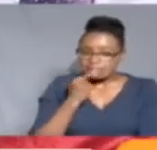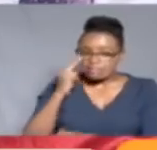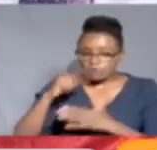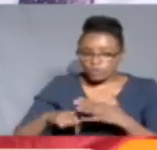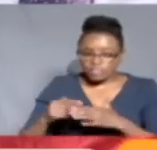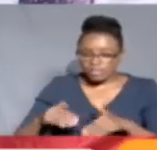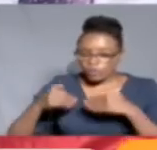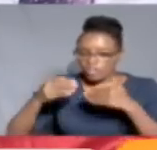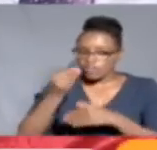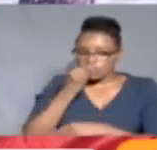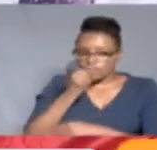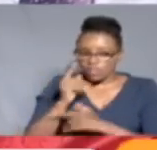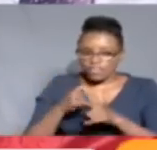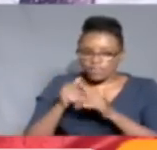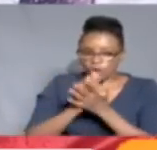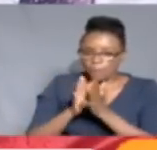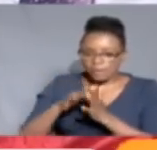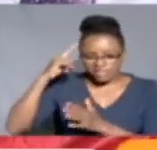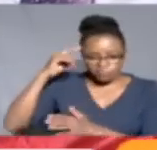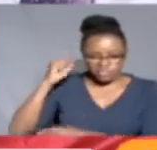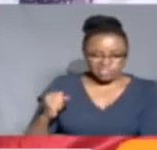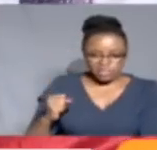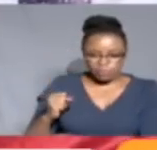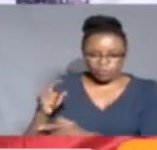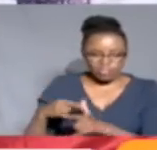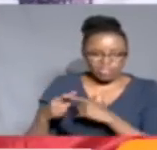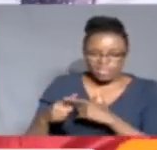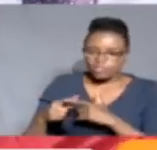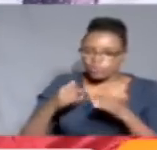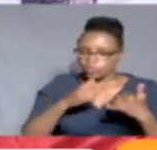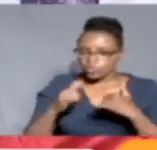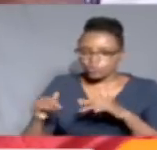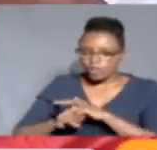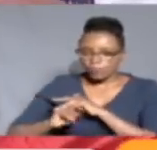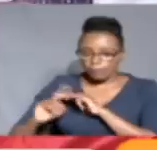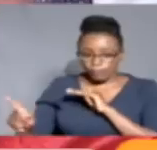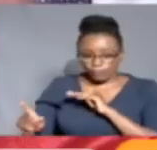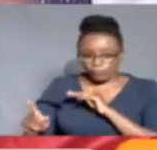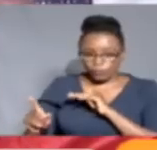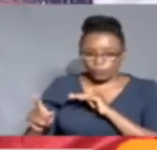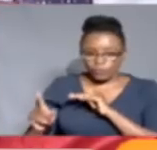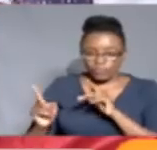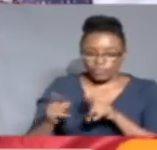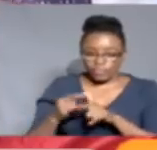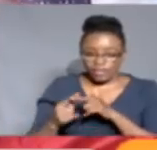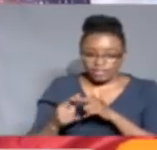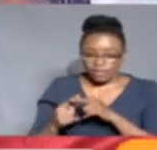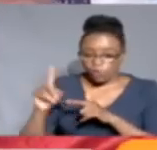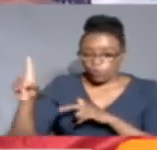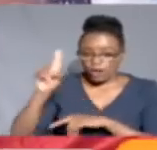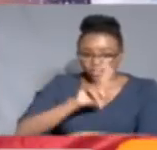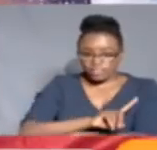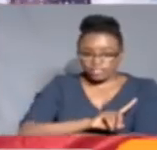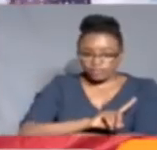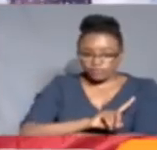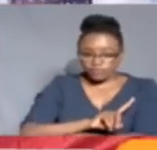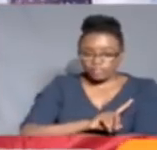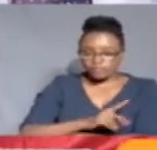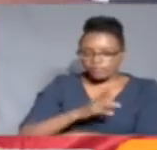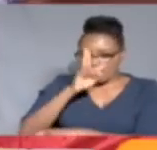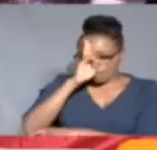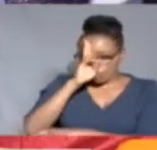we are giving you food, you are getting strength, you are attempting escape. But it came one day an